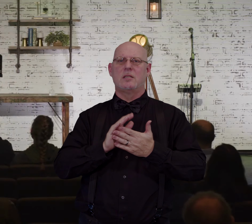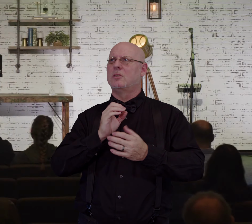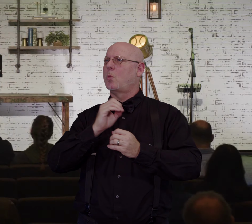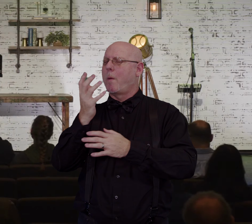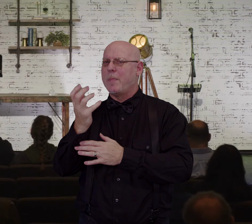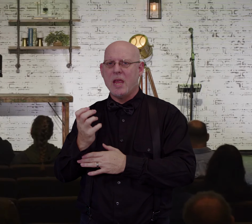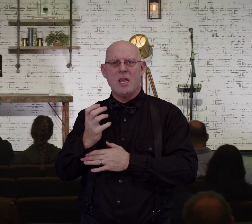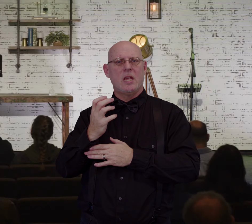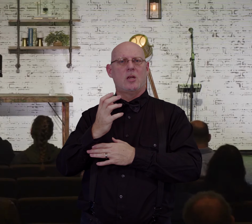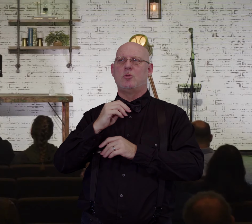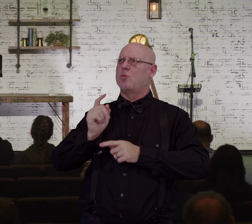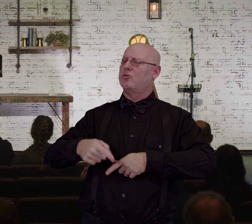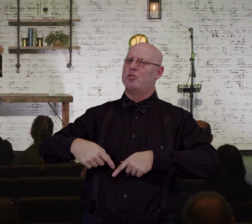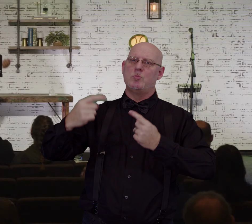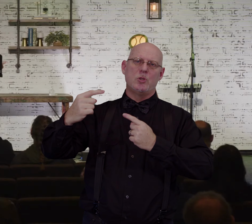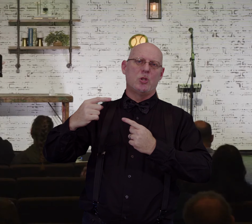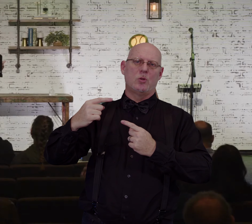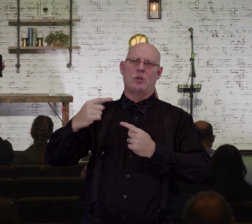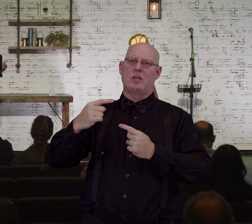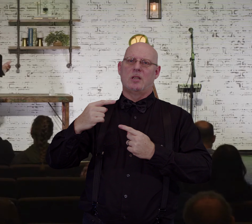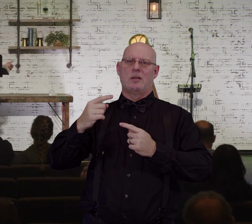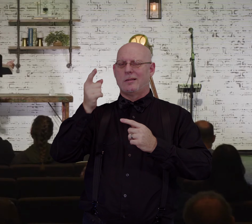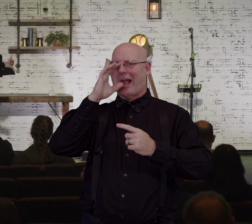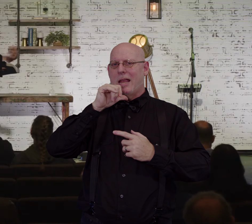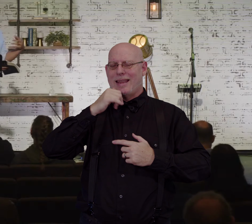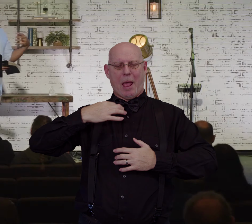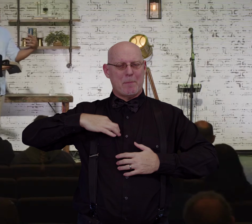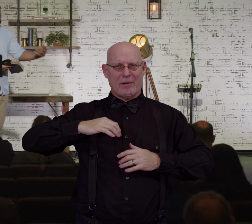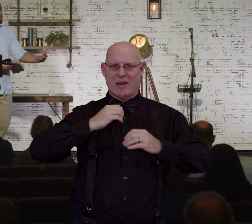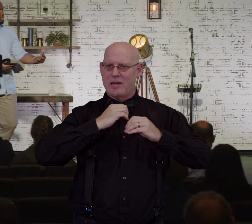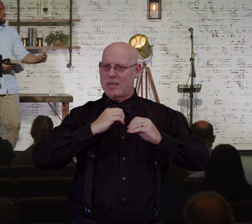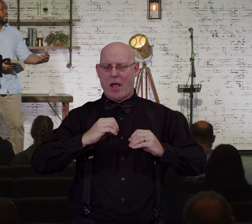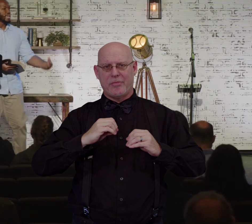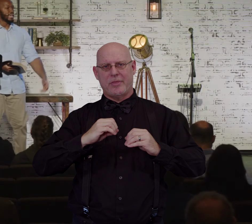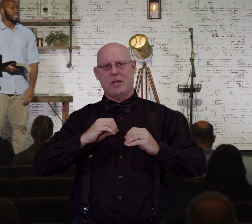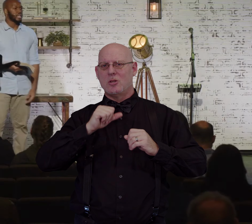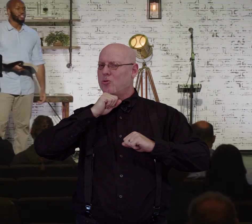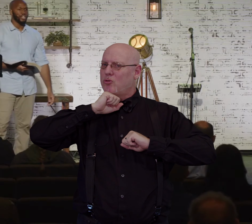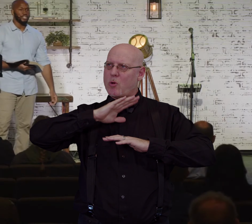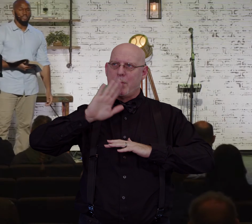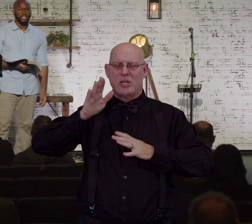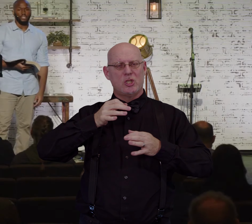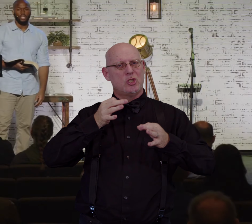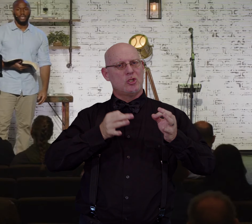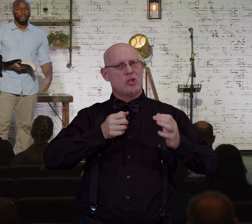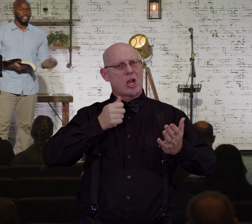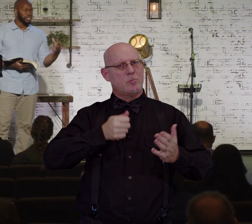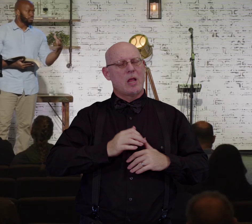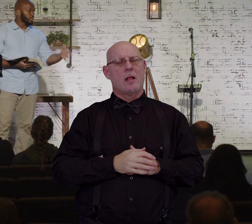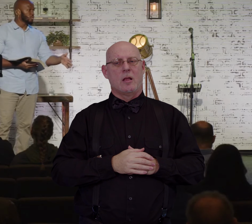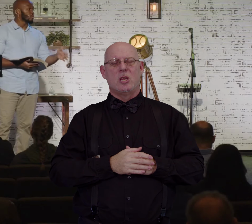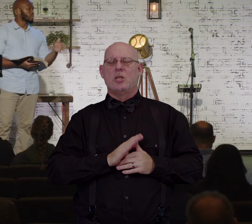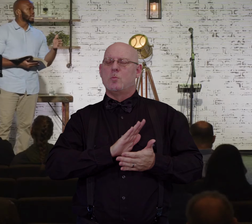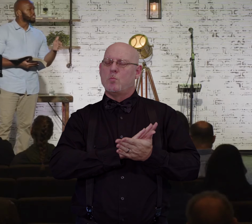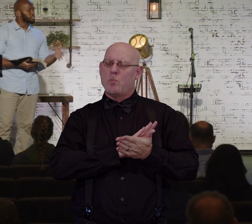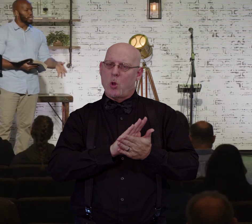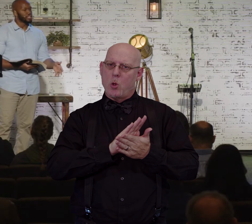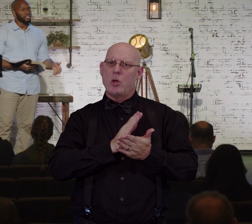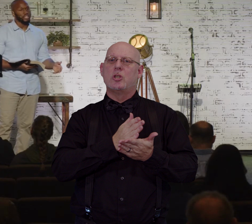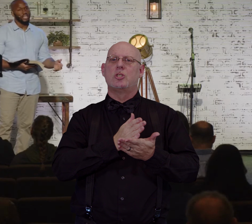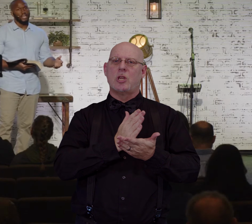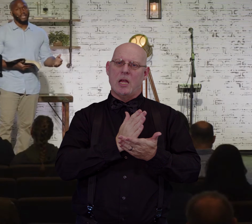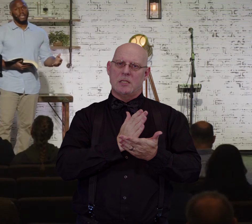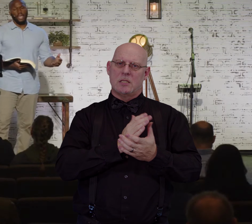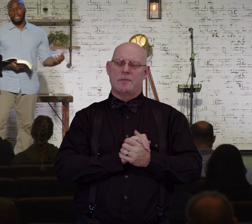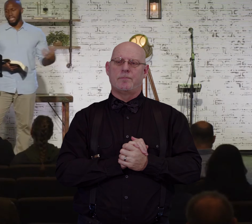and so there is no kickback that God is getting. There is no corruption in his judgment, but it is pure and